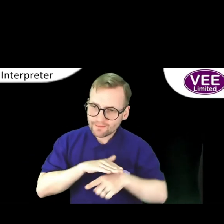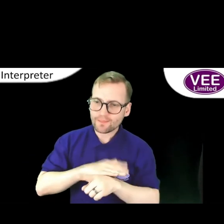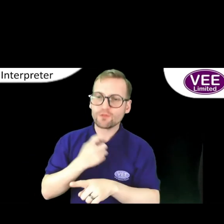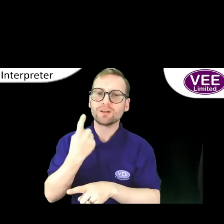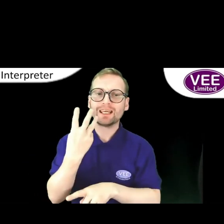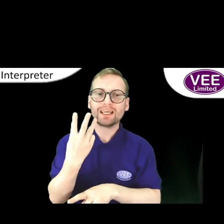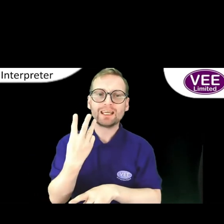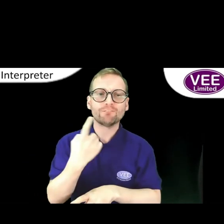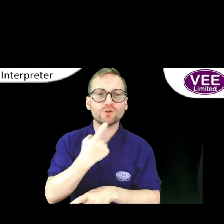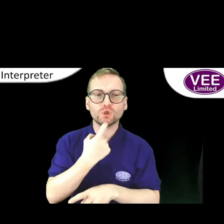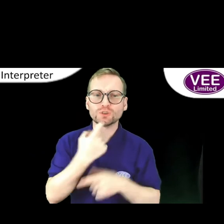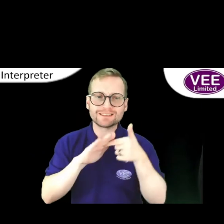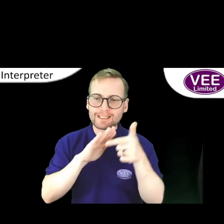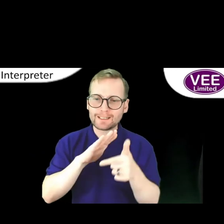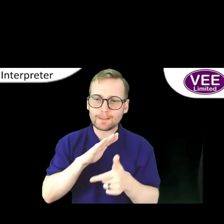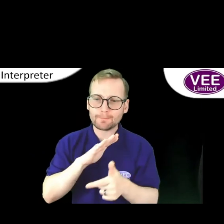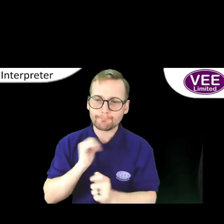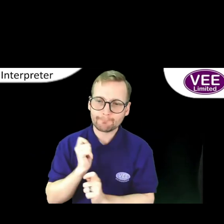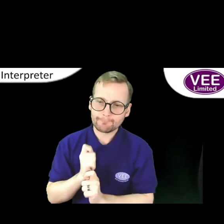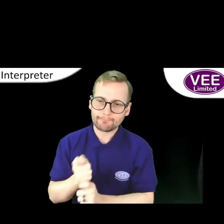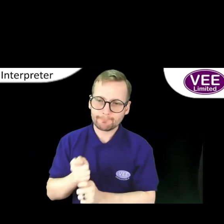the free foot seam.